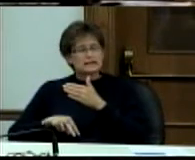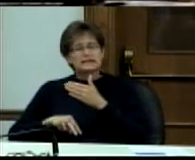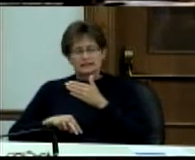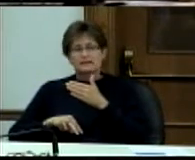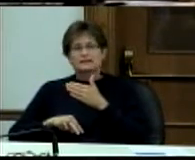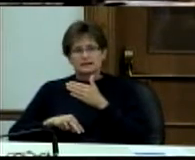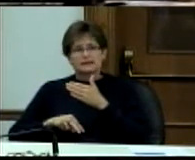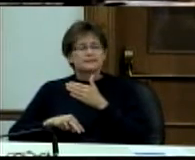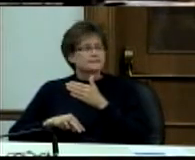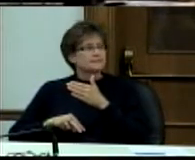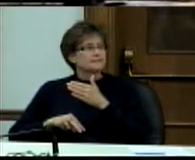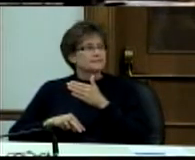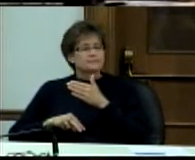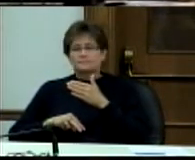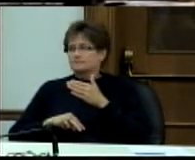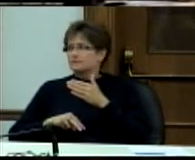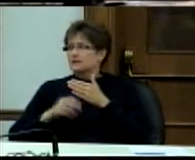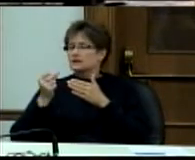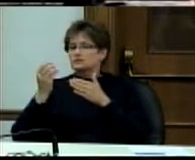for second reading.